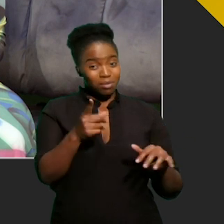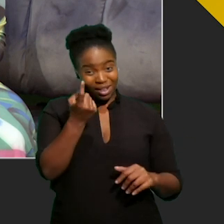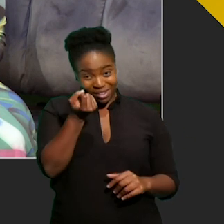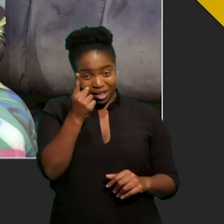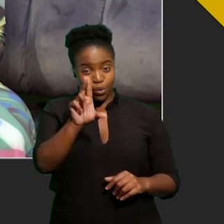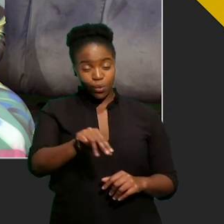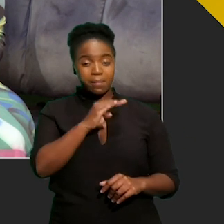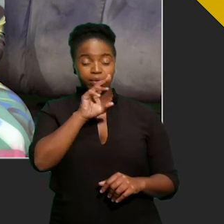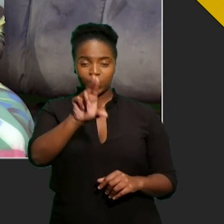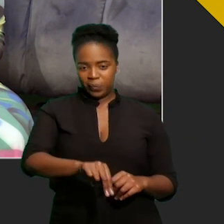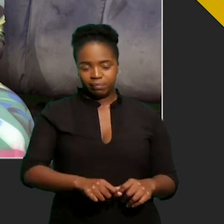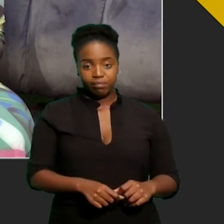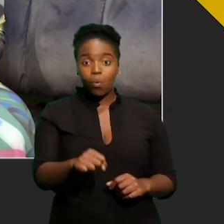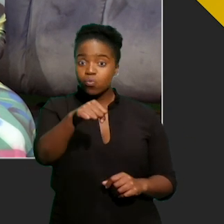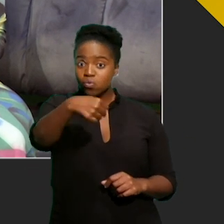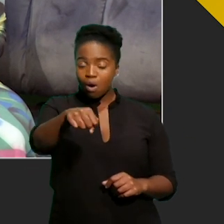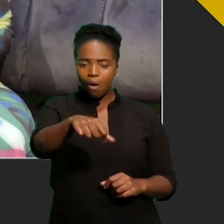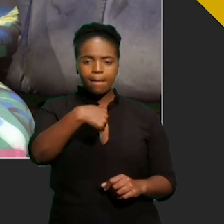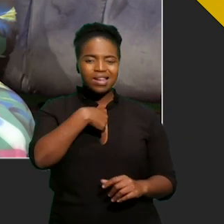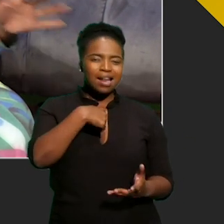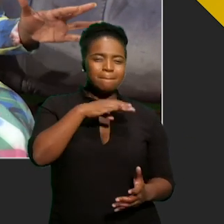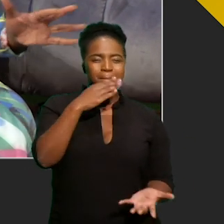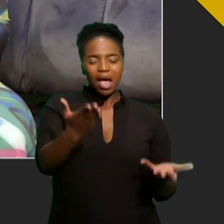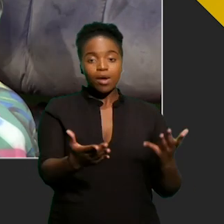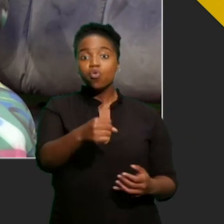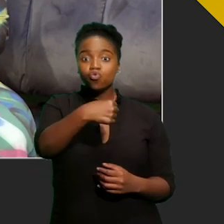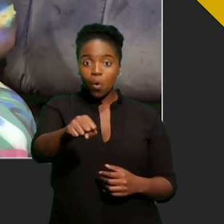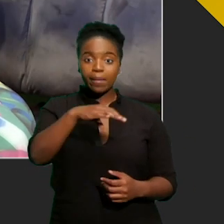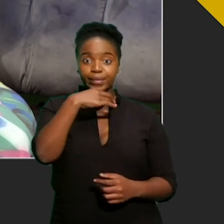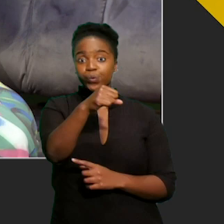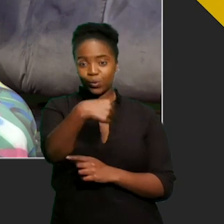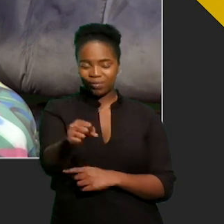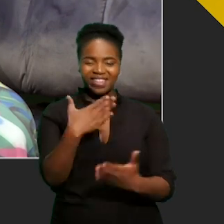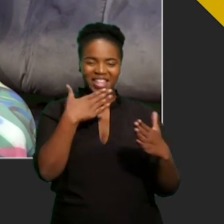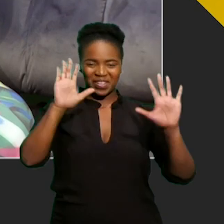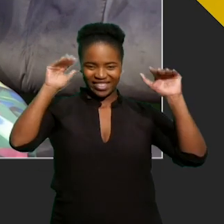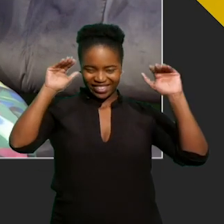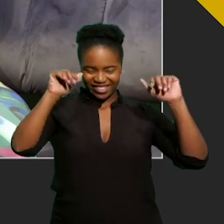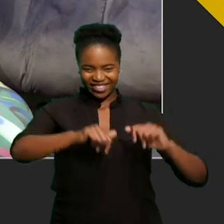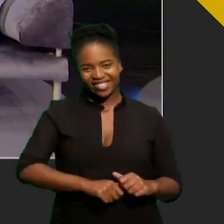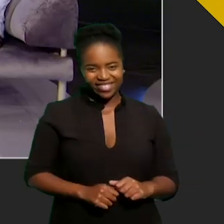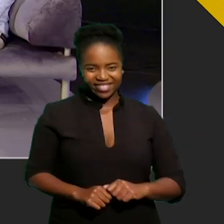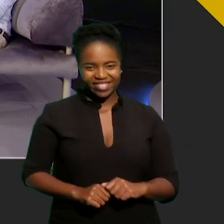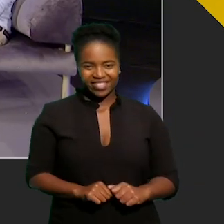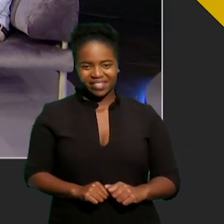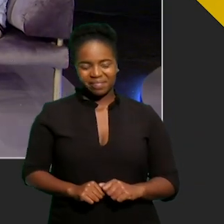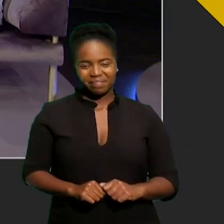that no means no? Mm. And no is not an option or a negotiating process. It's no. Thank you very much and goodbye.